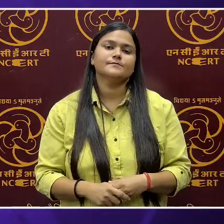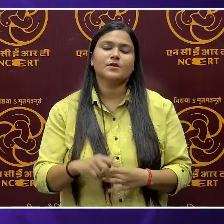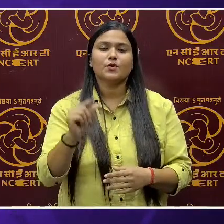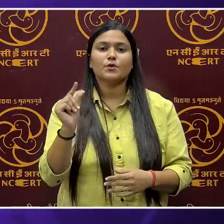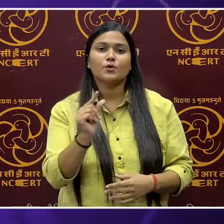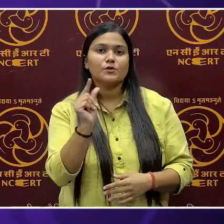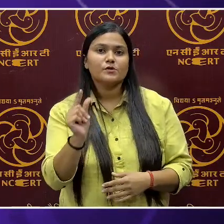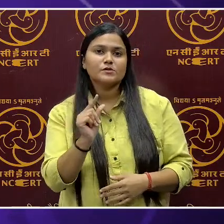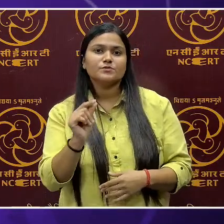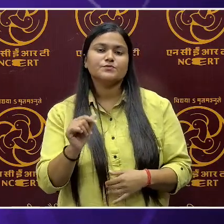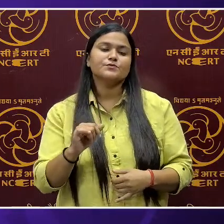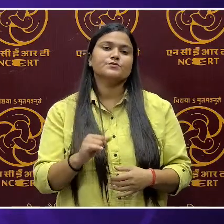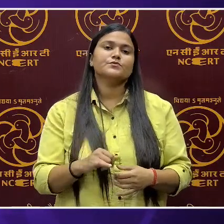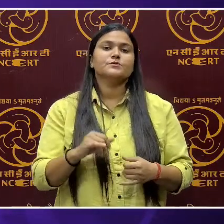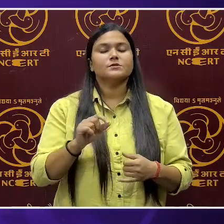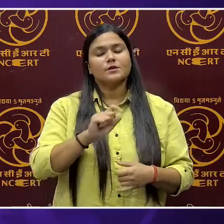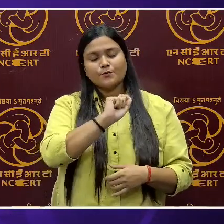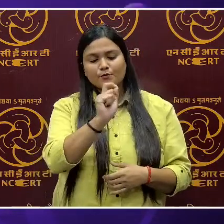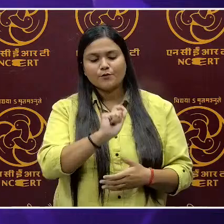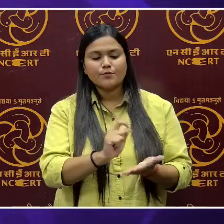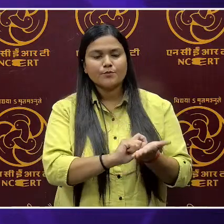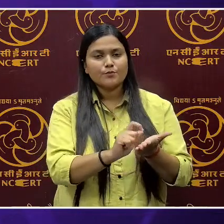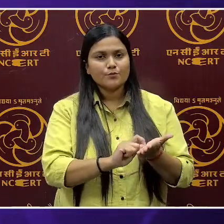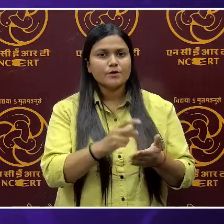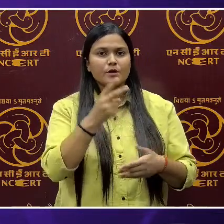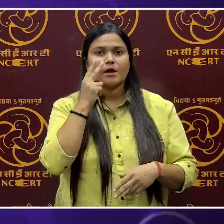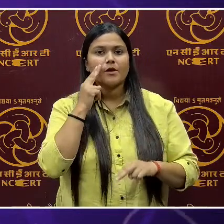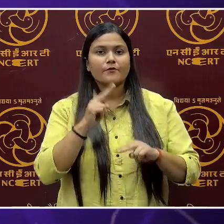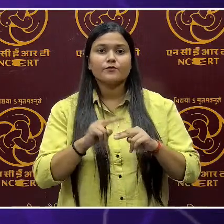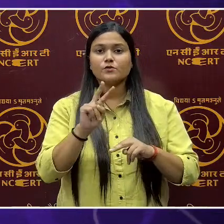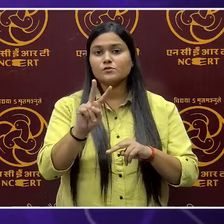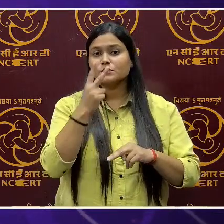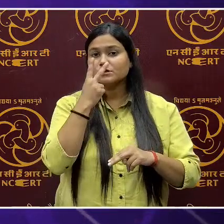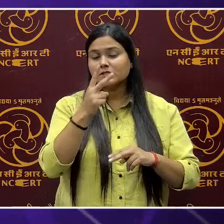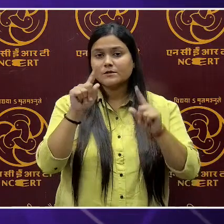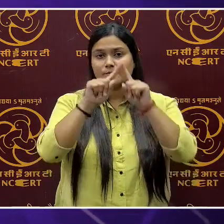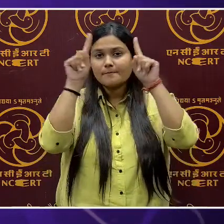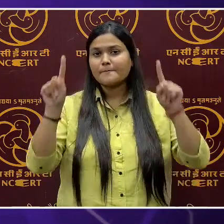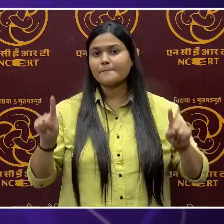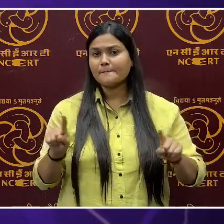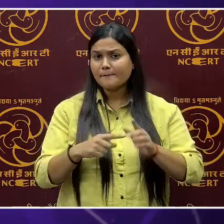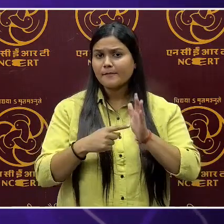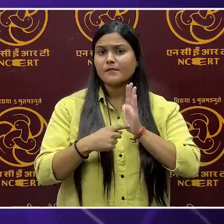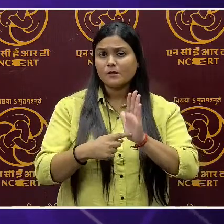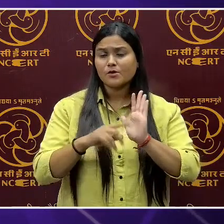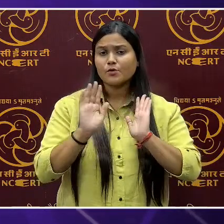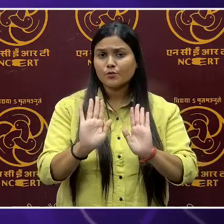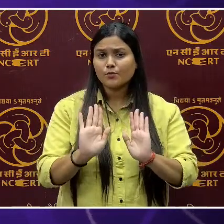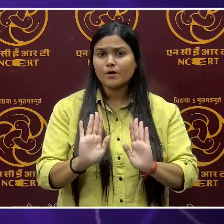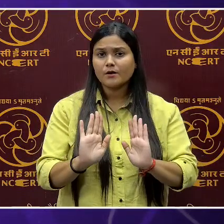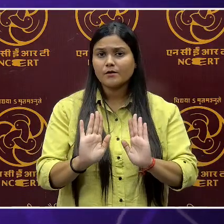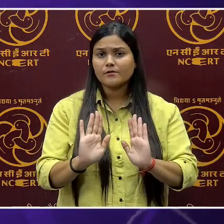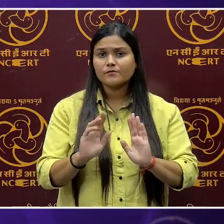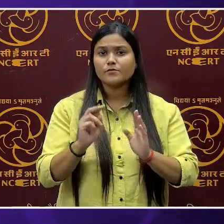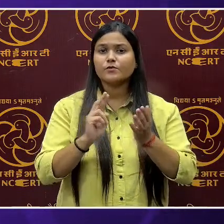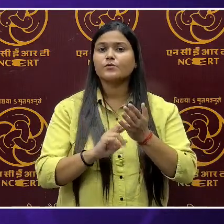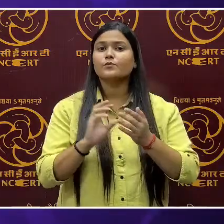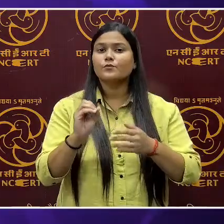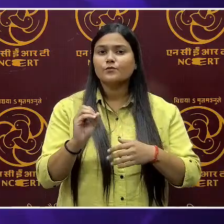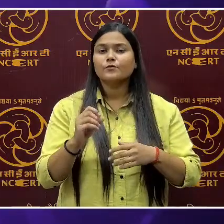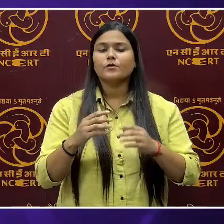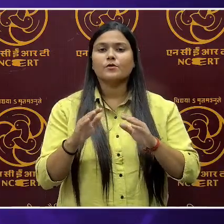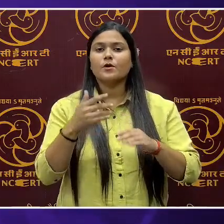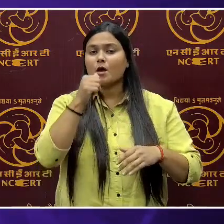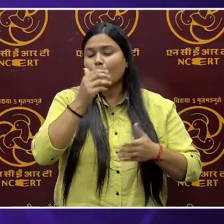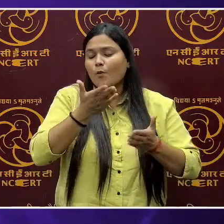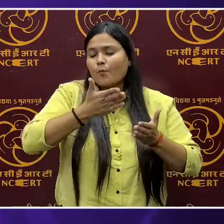this stylus to write. So if you can see on your screens, you have the notation for what a